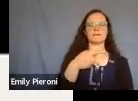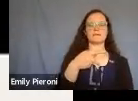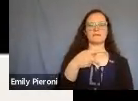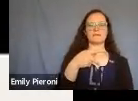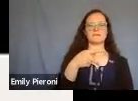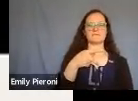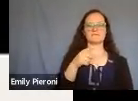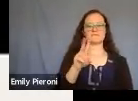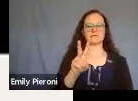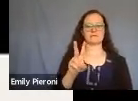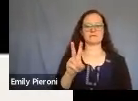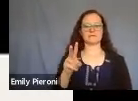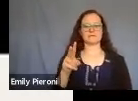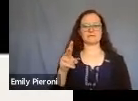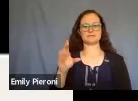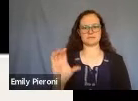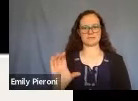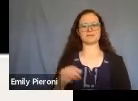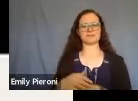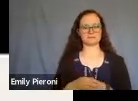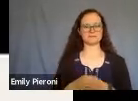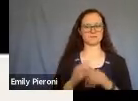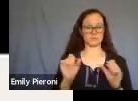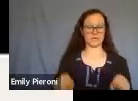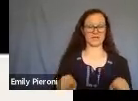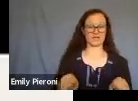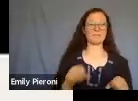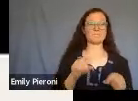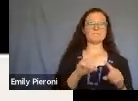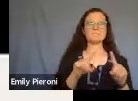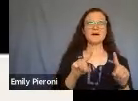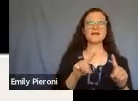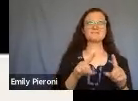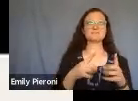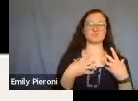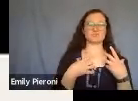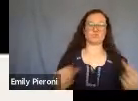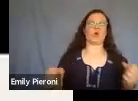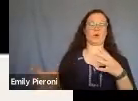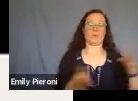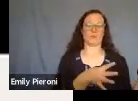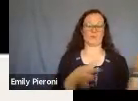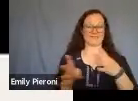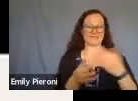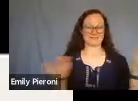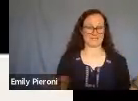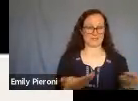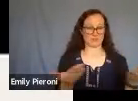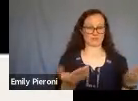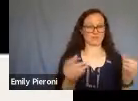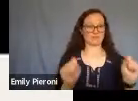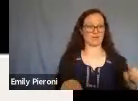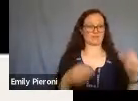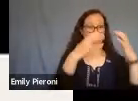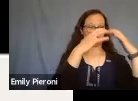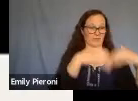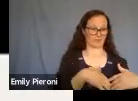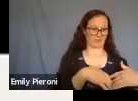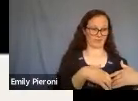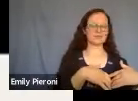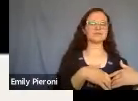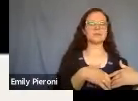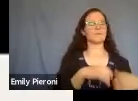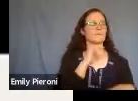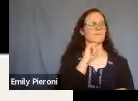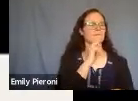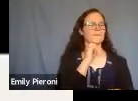house, but it's not going to hold up in the wind. We have very strong winds here, and so going with something that's a metal frame